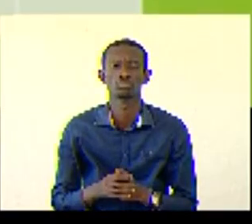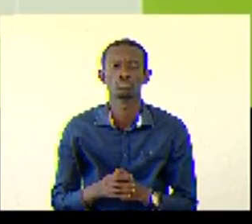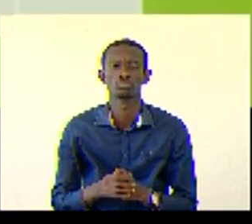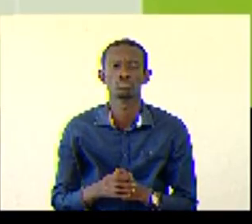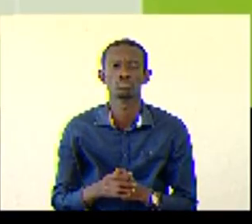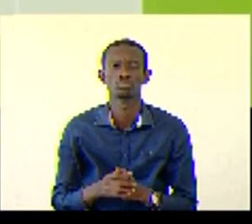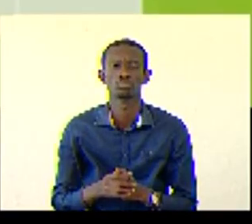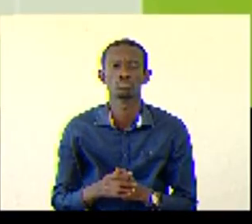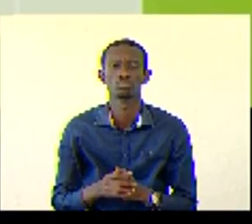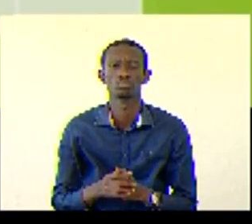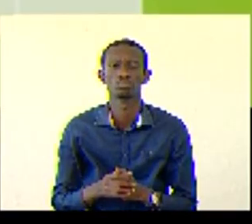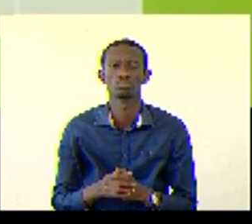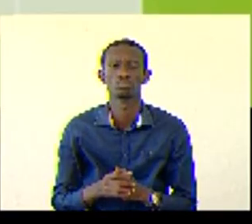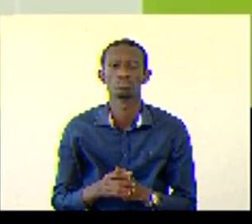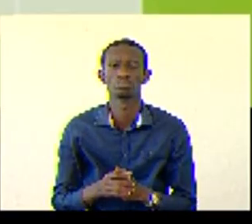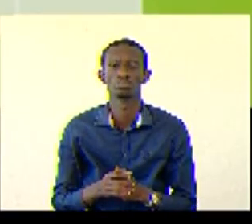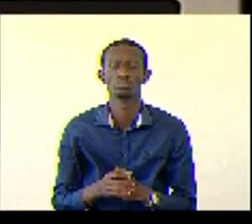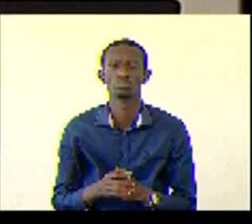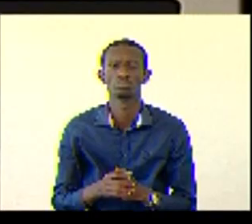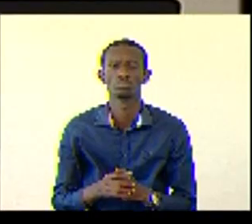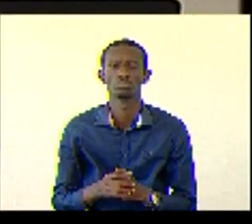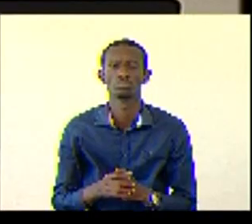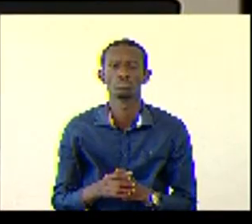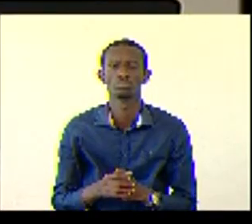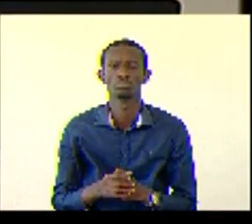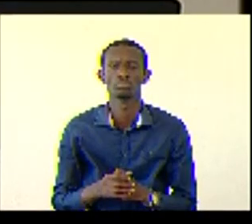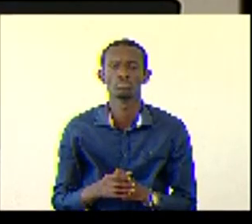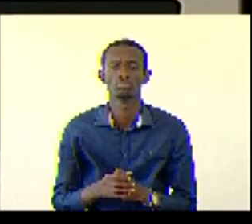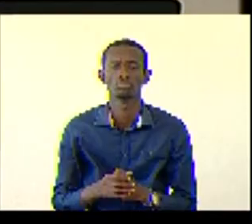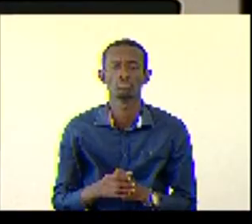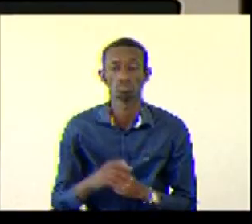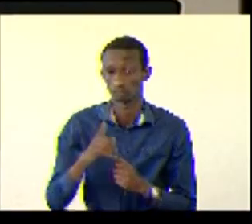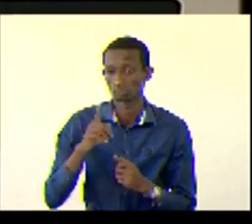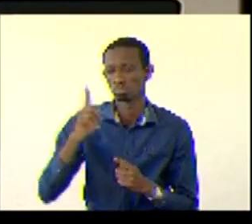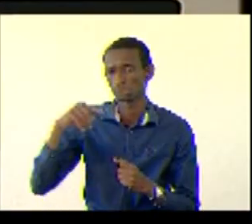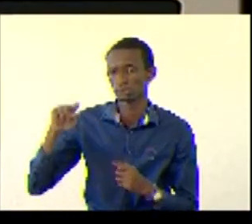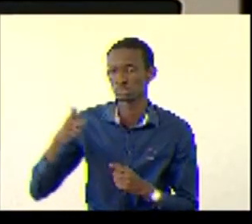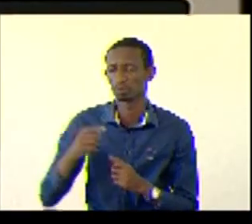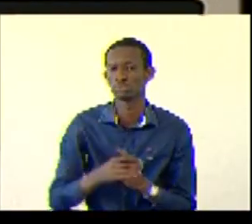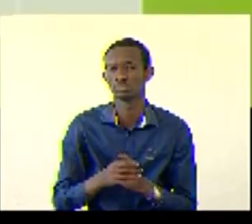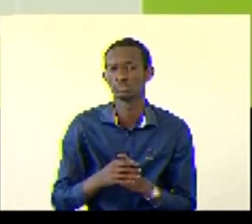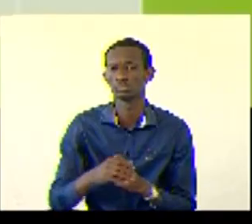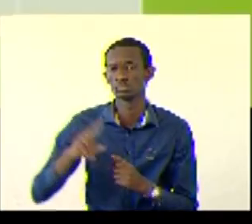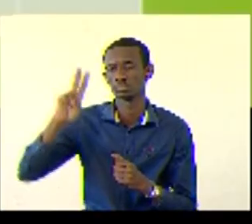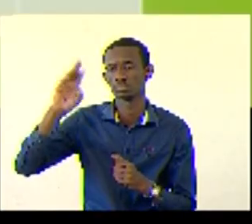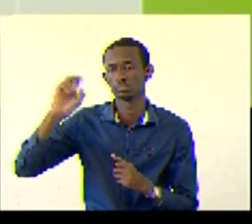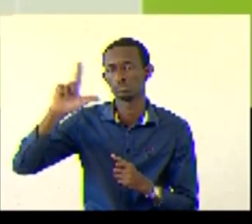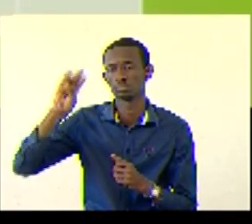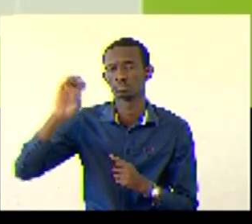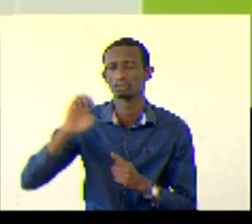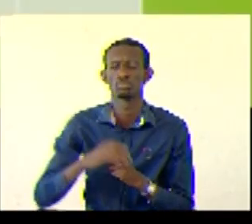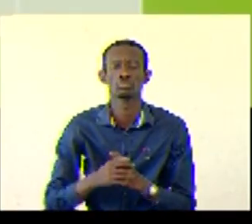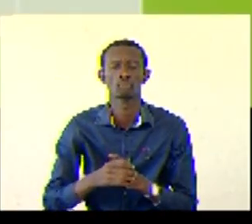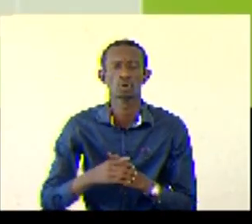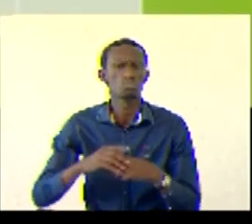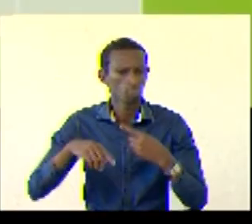Which gas? Oxygen gas. It was corrected and its volume noted every 10 seconds